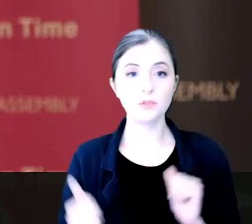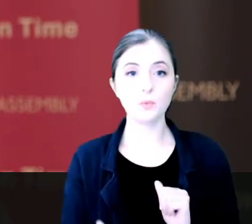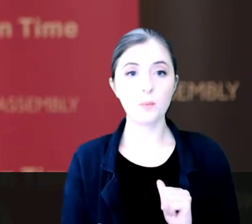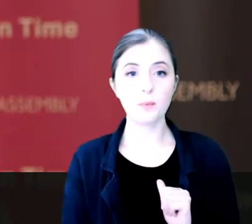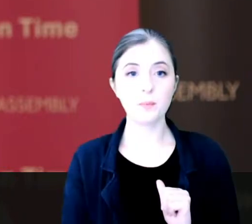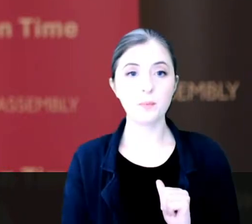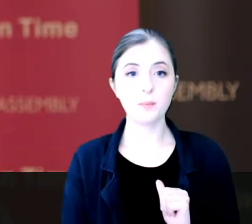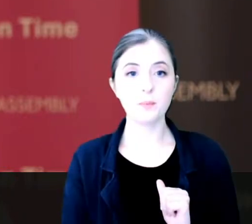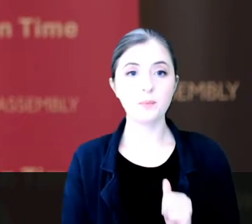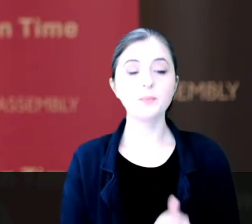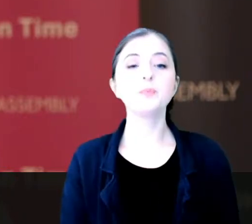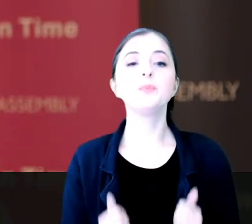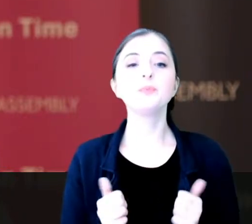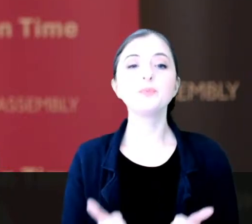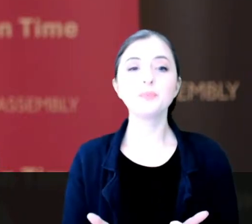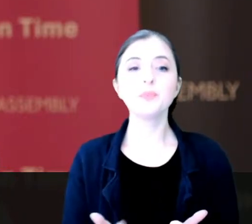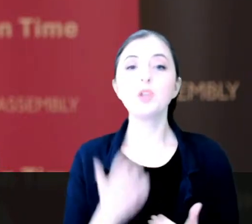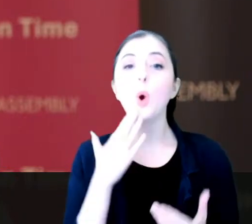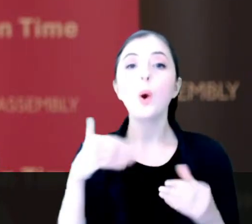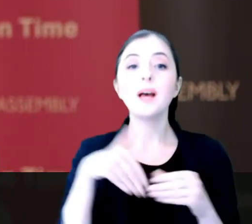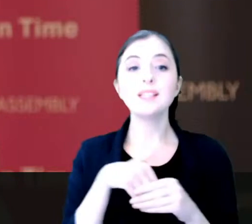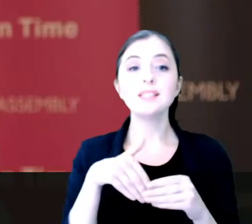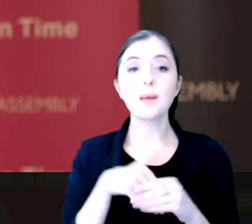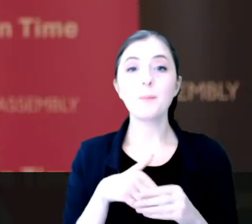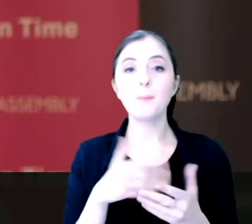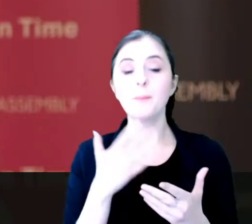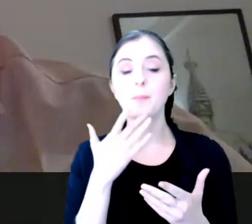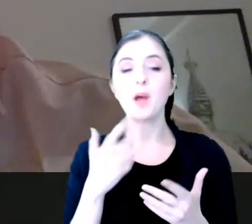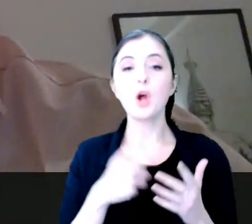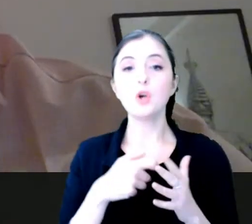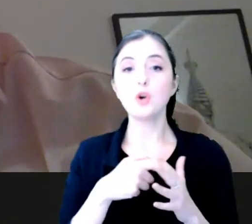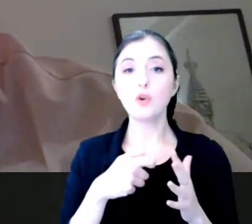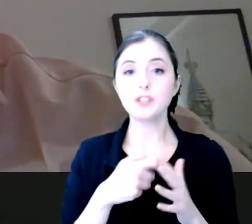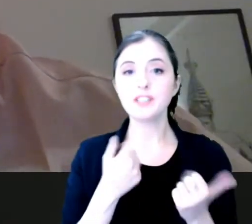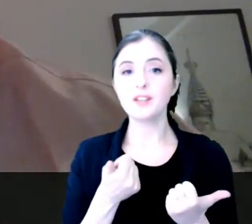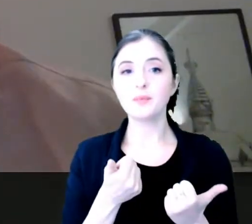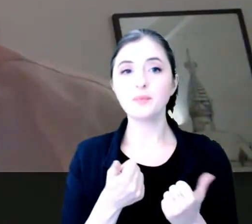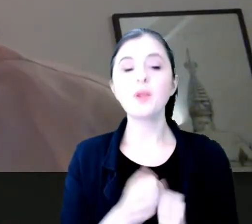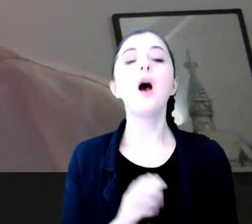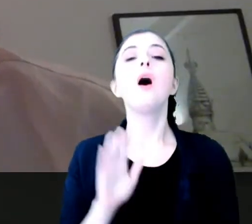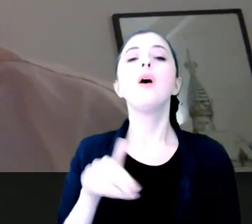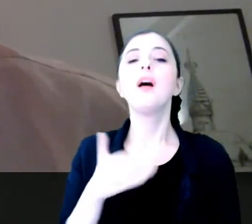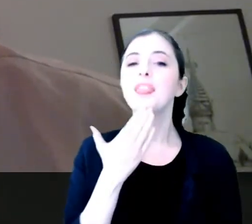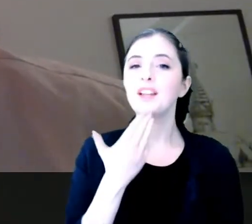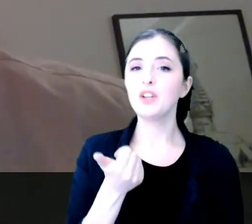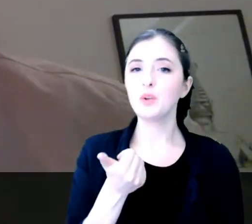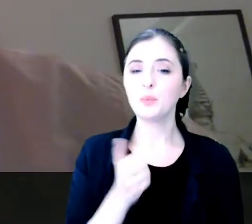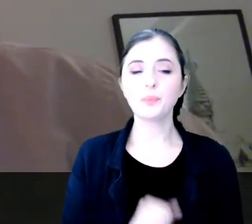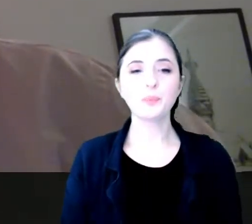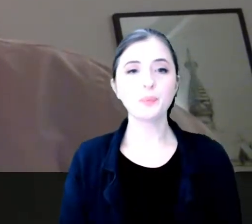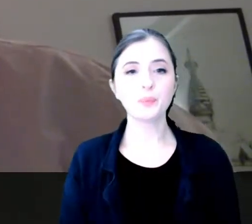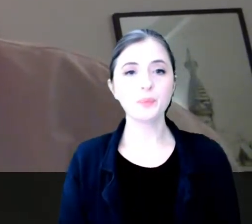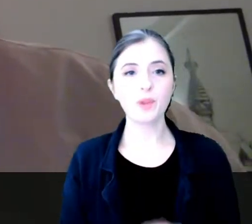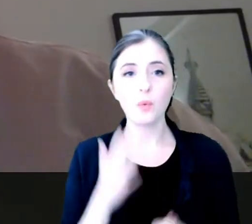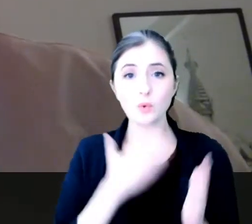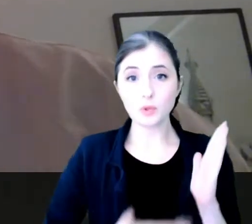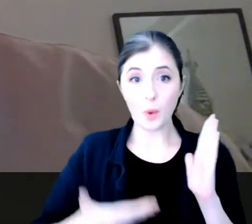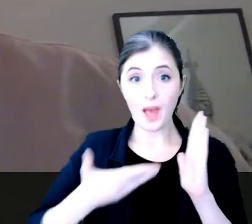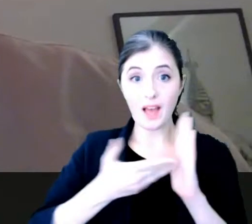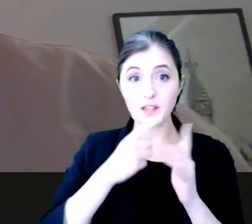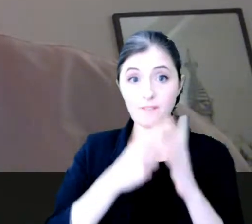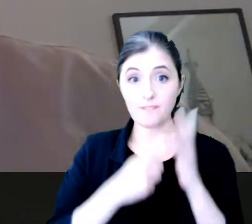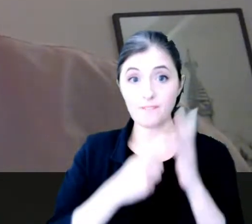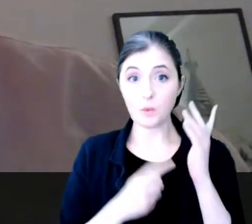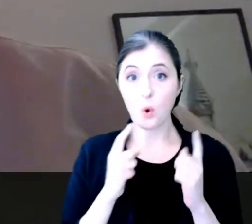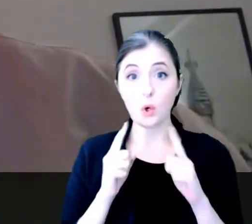Assembly Member Qureshi. I'm just trying to get myself off mute. Thank you, Chair. Can I just add some more comments to what